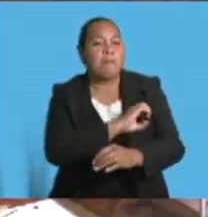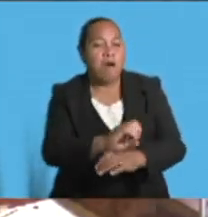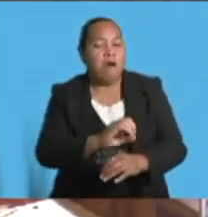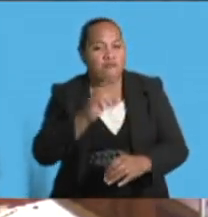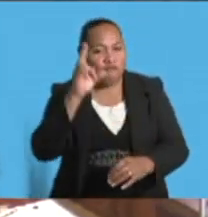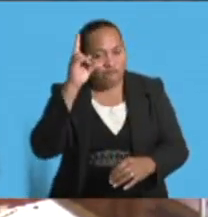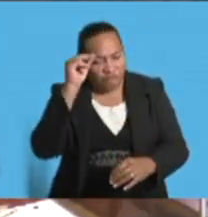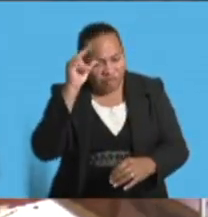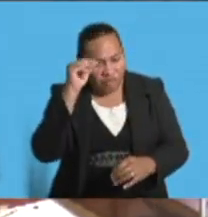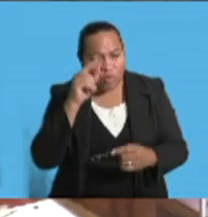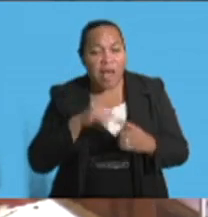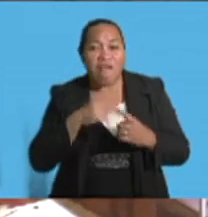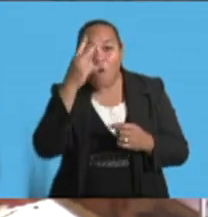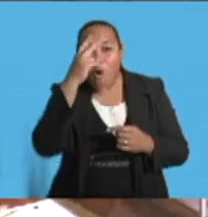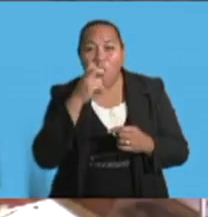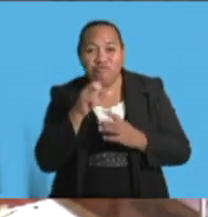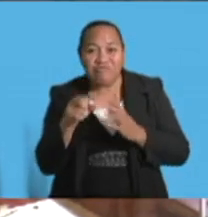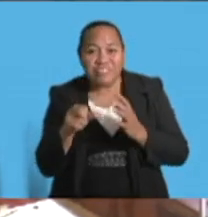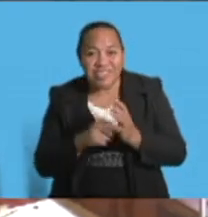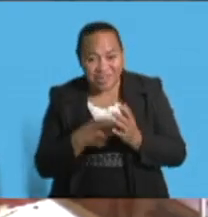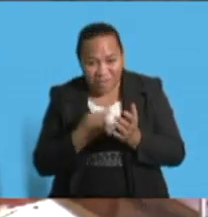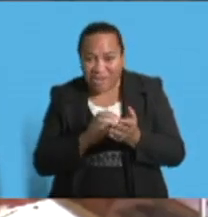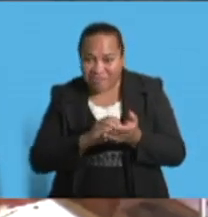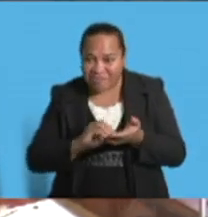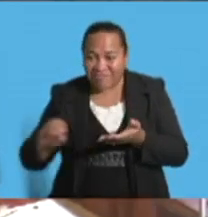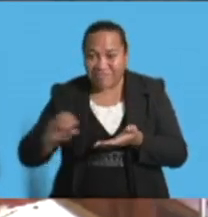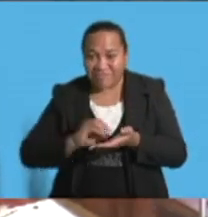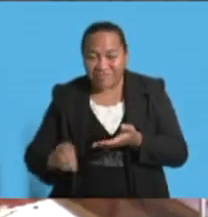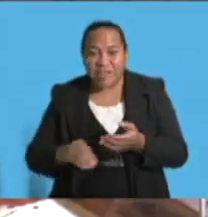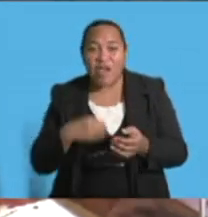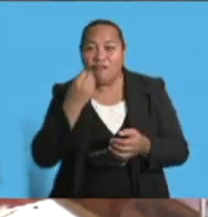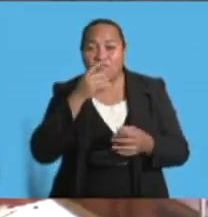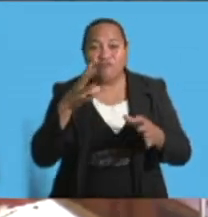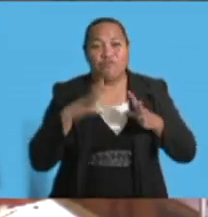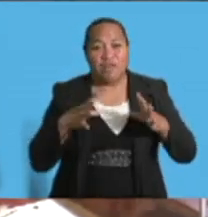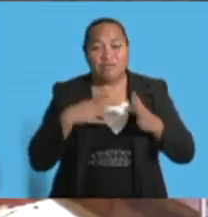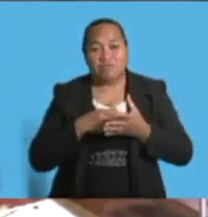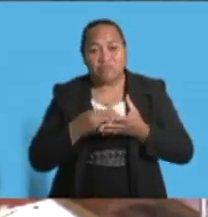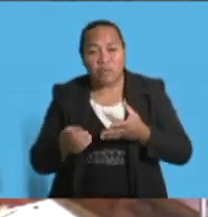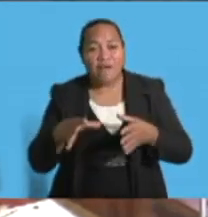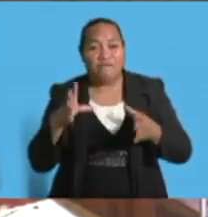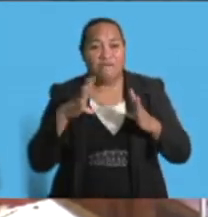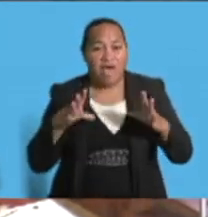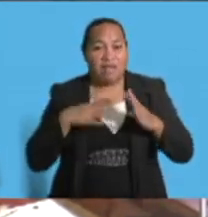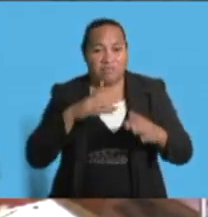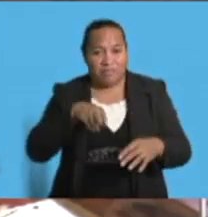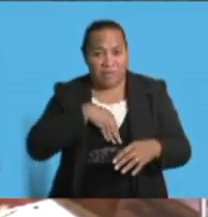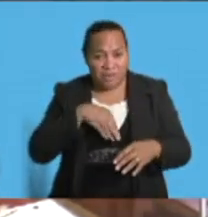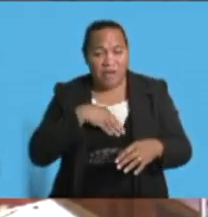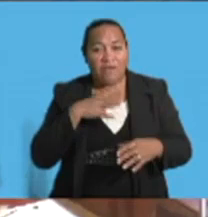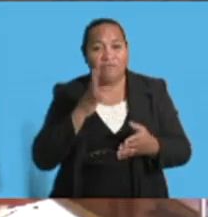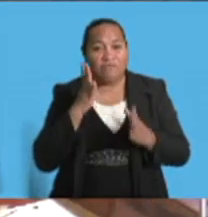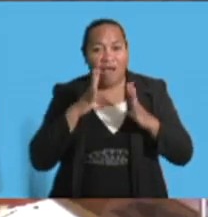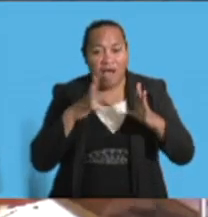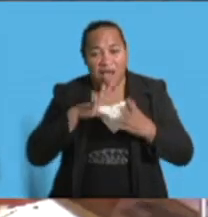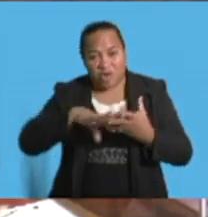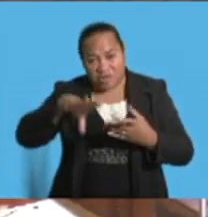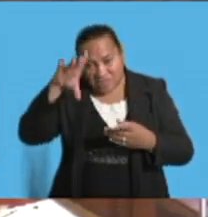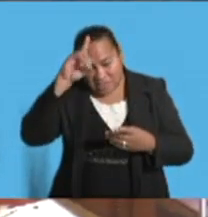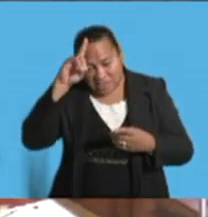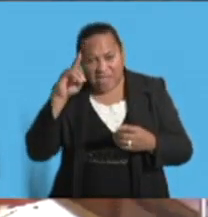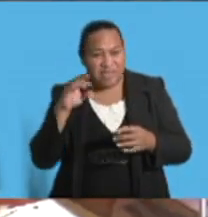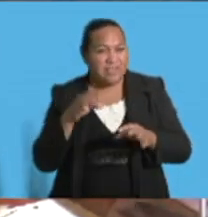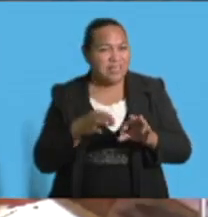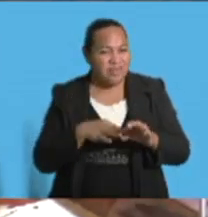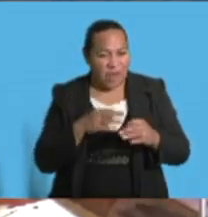We have the old age pension, food voucher programs, free bus fare, free education, zero income tax for people